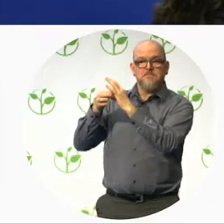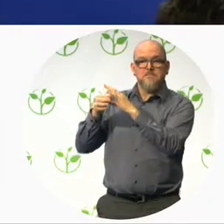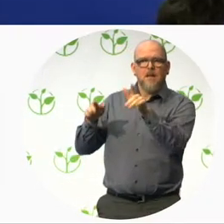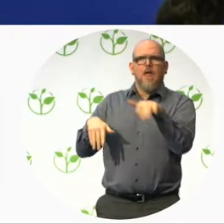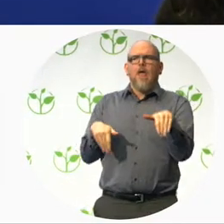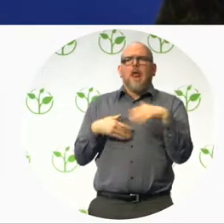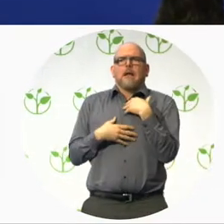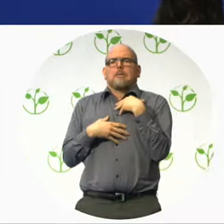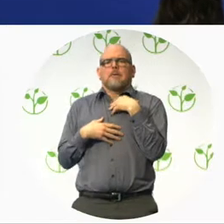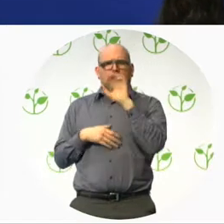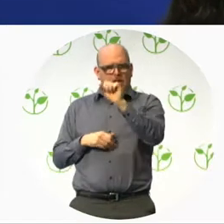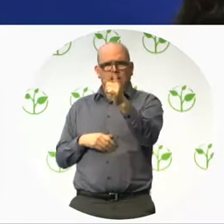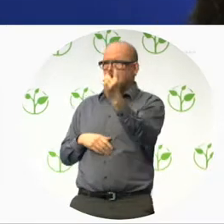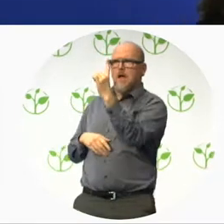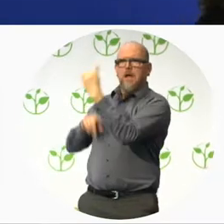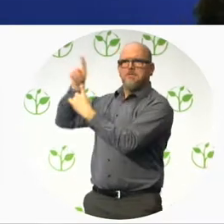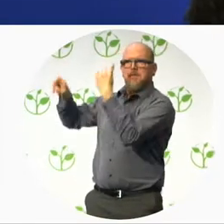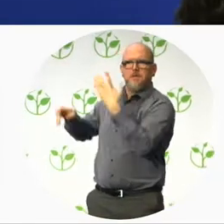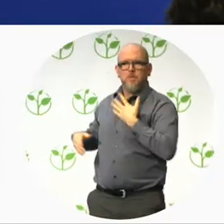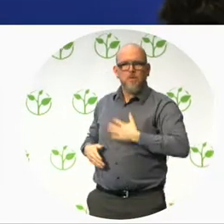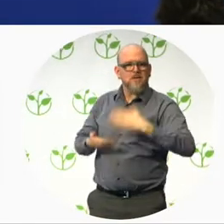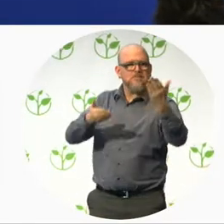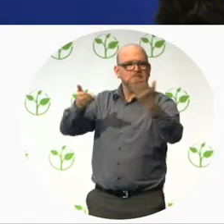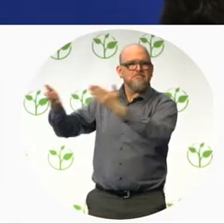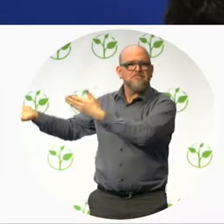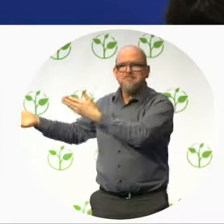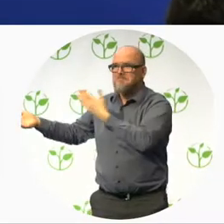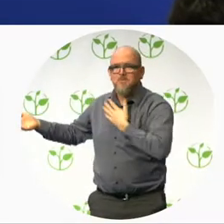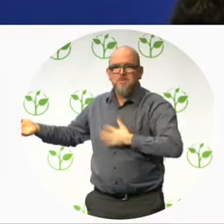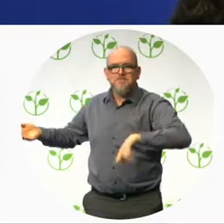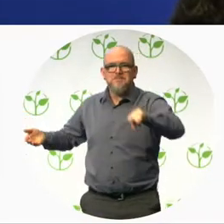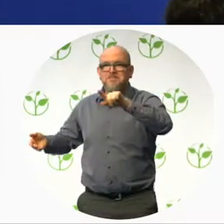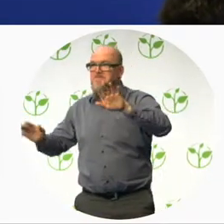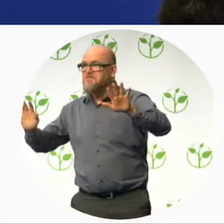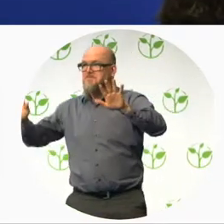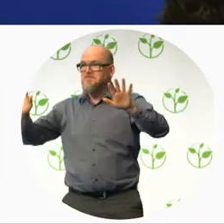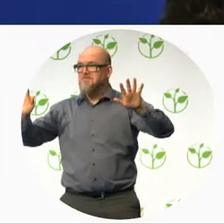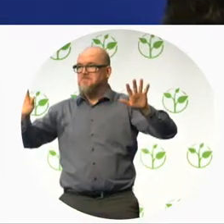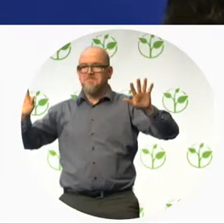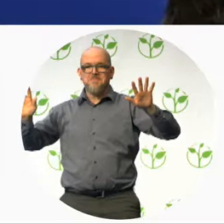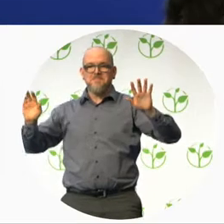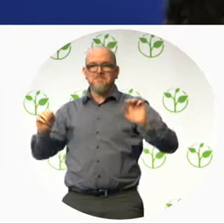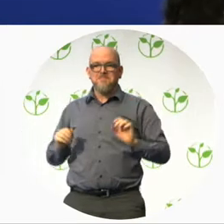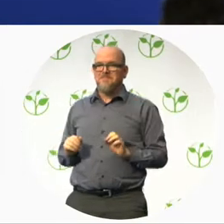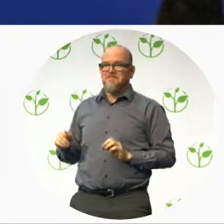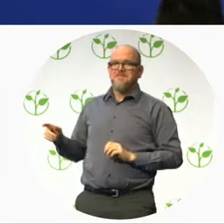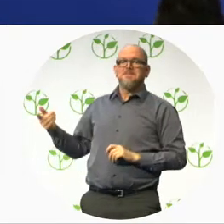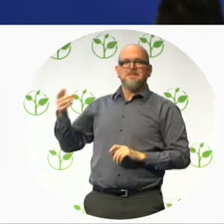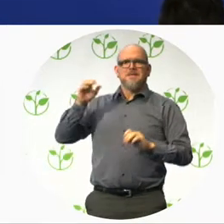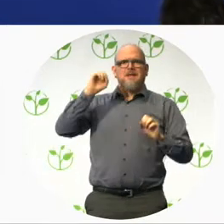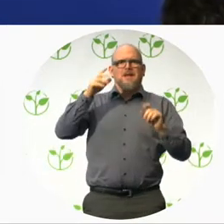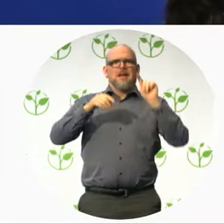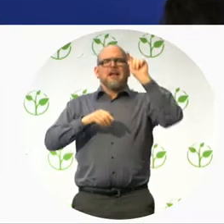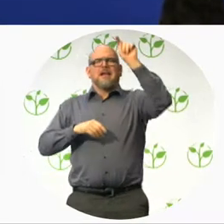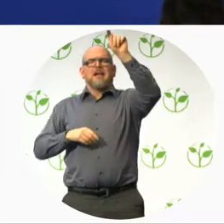There are no questions, ladies and gentlemen. Can you believe this? Good thing we left time for that. At the back, the lady